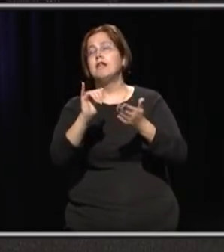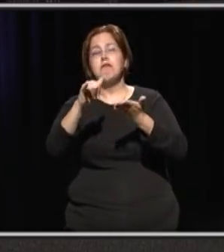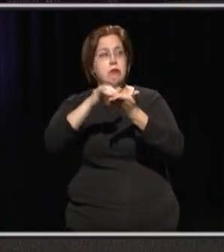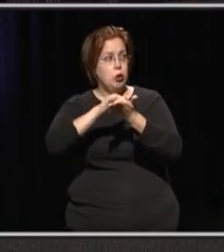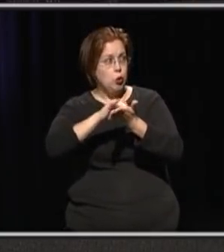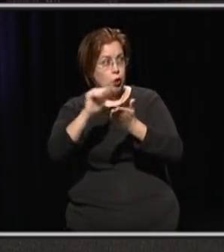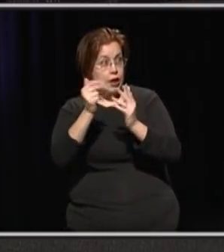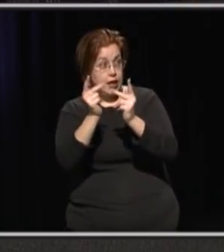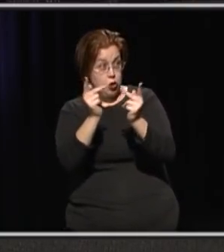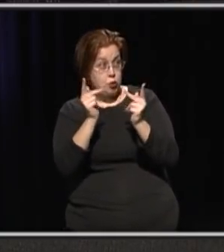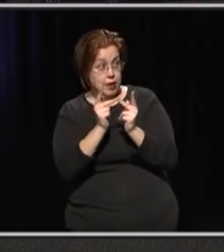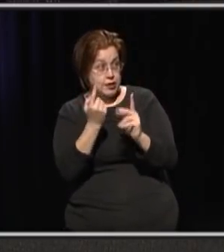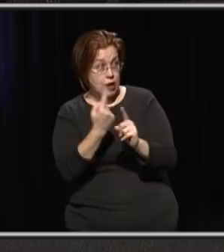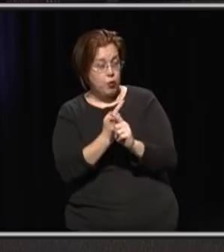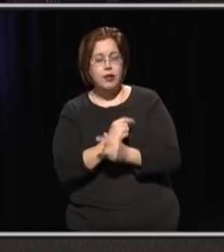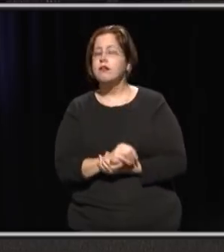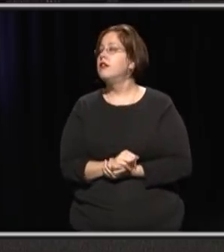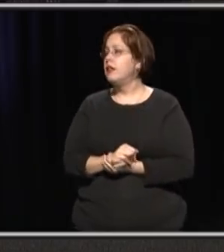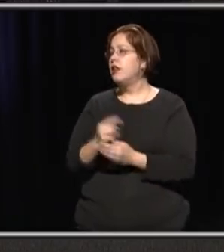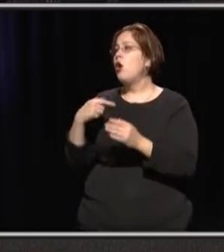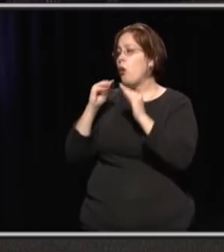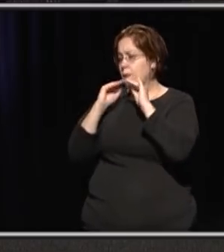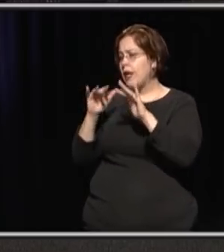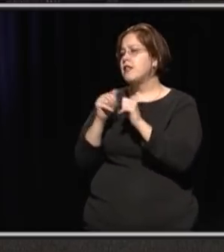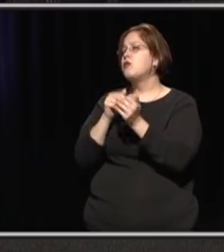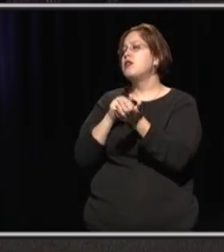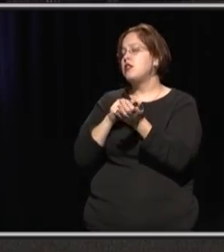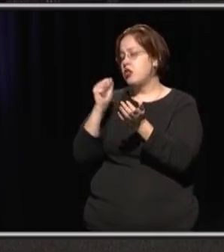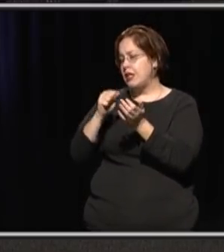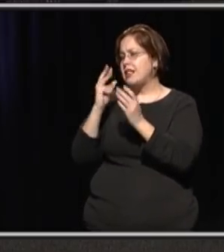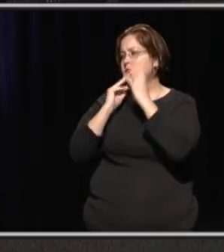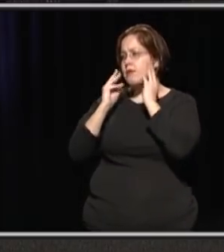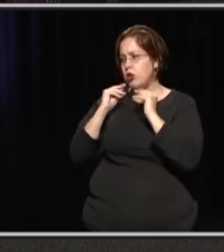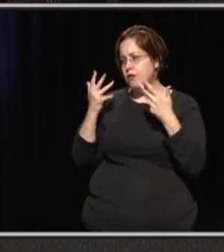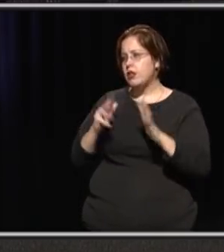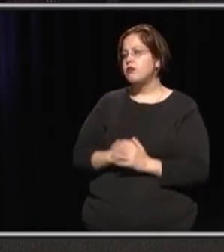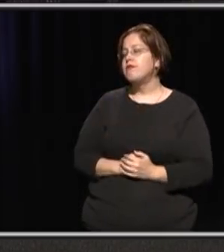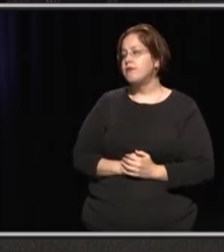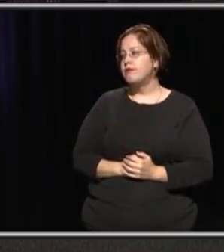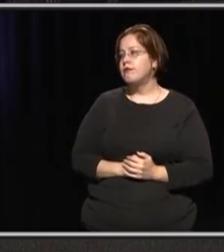other places, correct? We're very blessed with these nurses. They are experienced, yes.